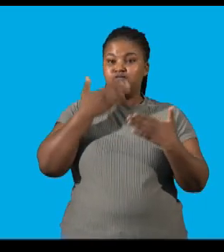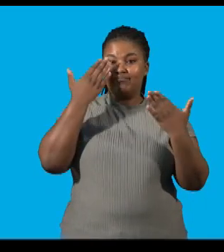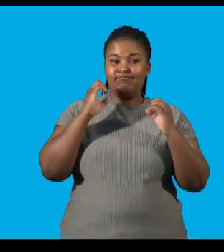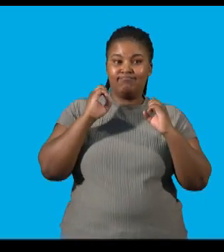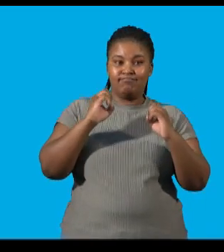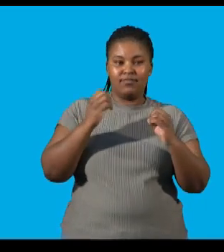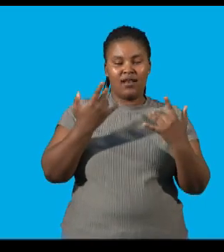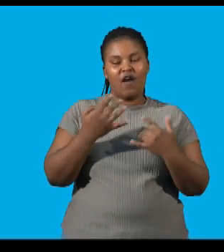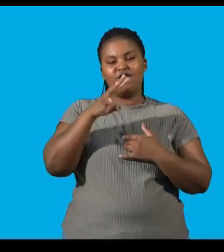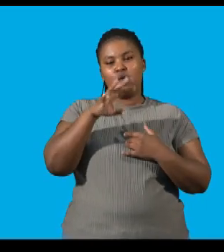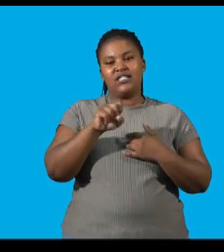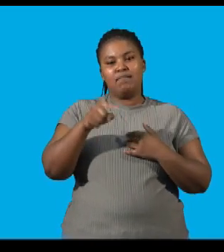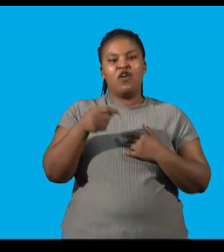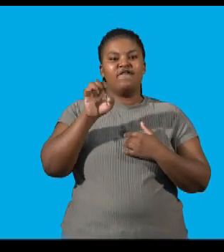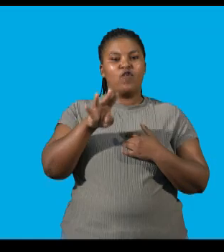sitting at a staggering